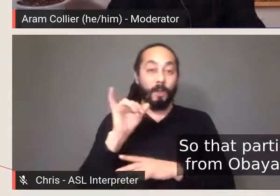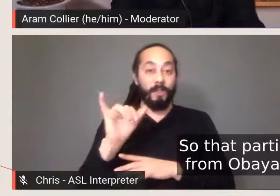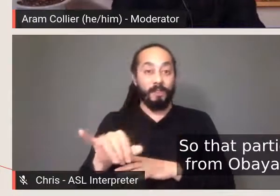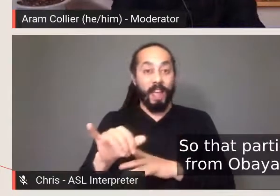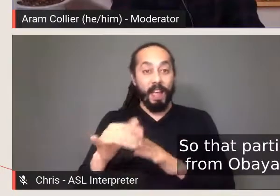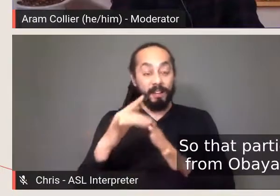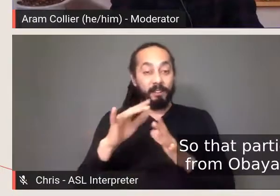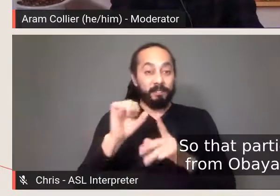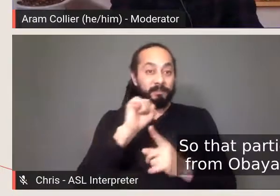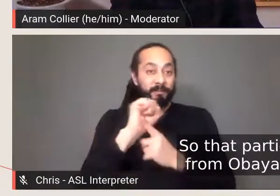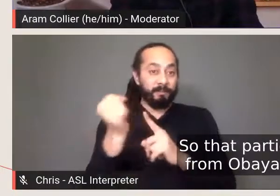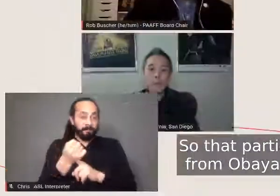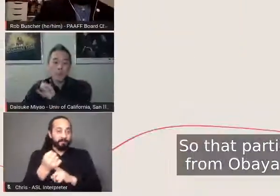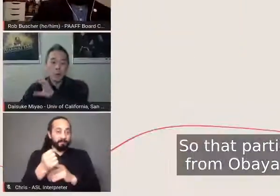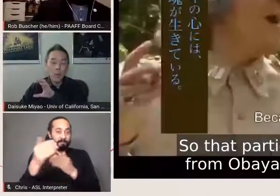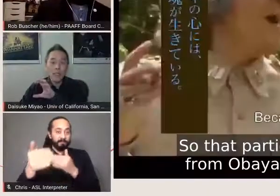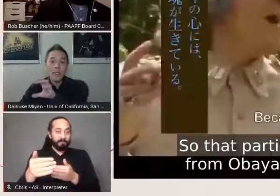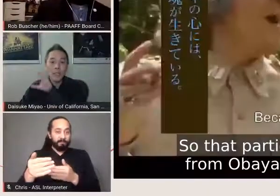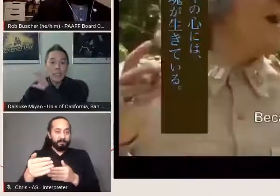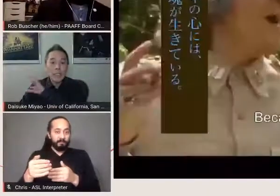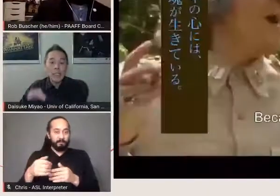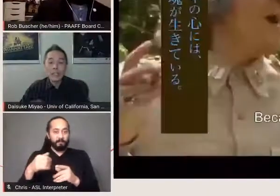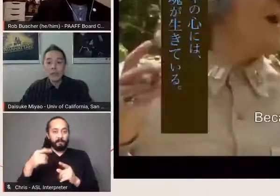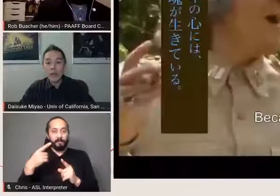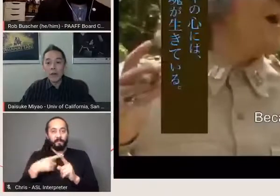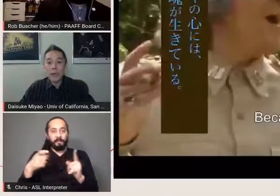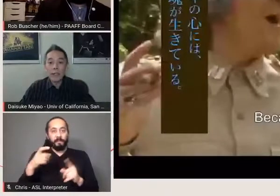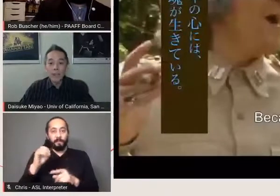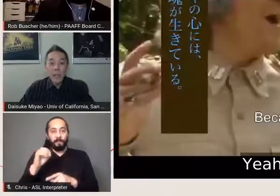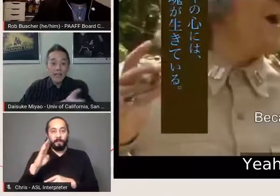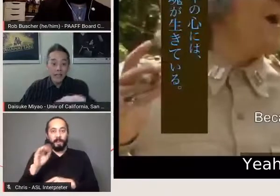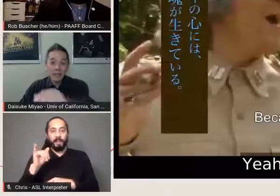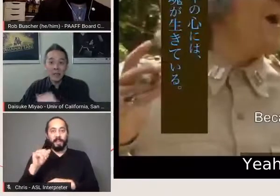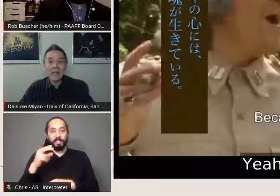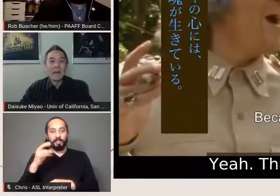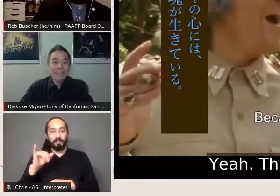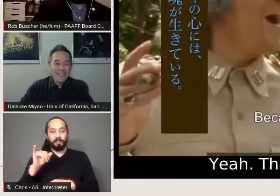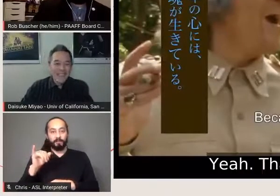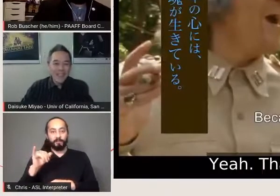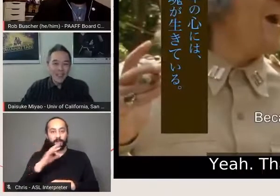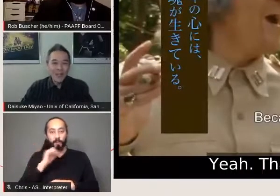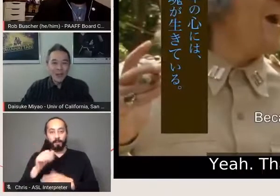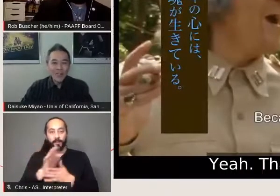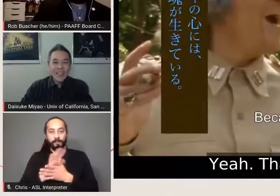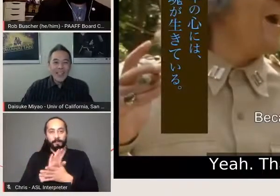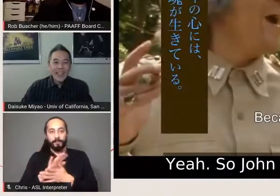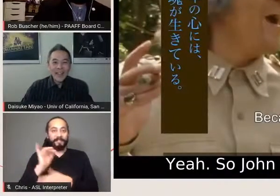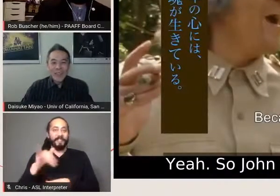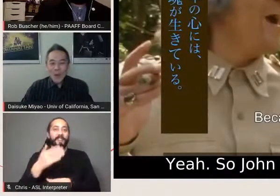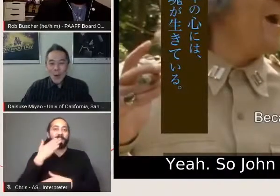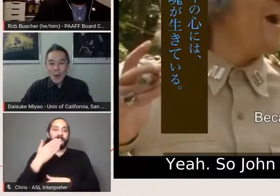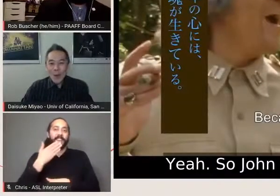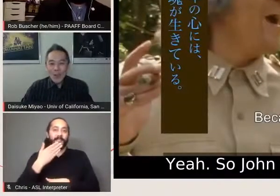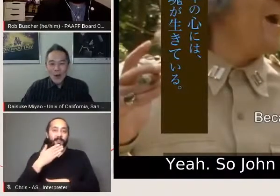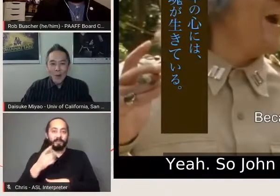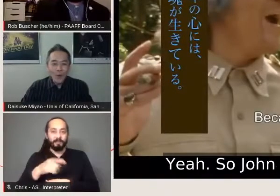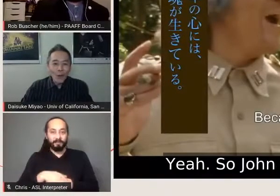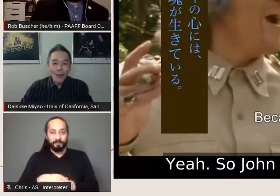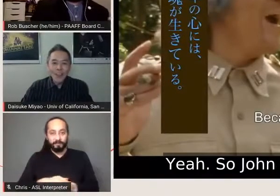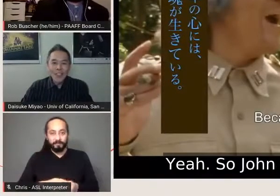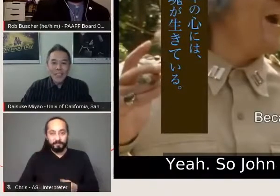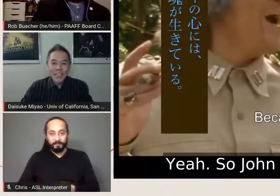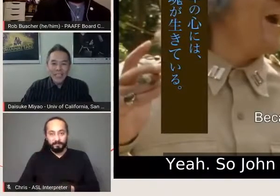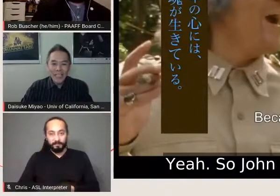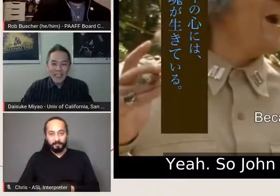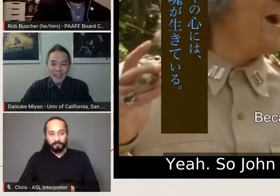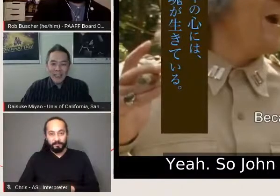is, from Obayashi's earlier film. Yeah, exactly. Yeah, thank you, Rob. Yeah, so John